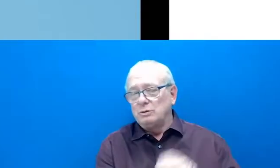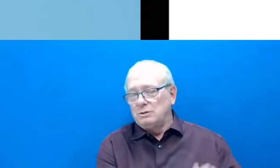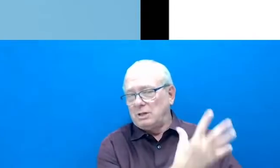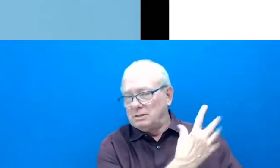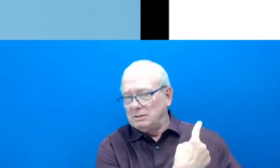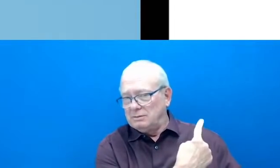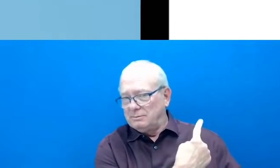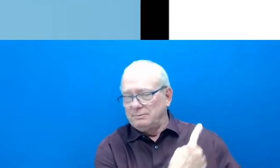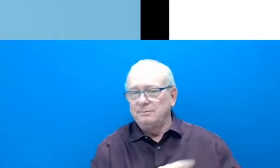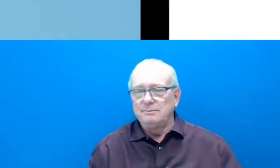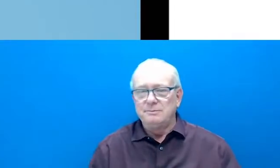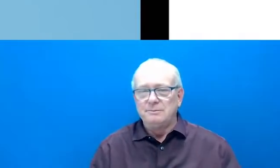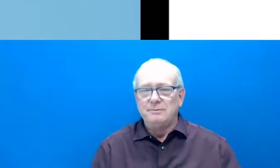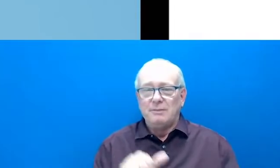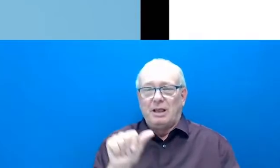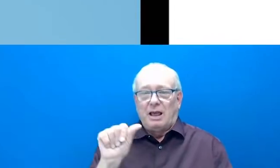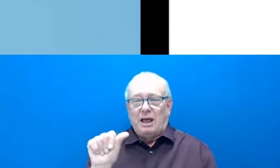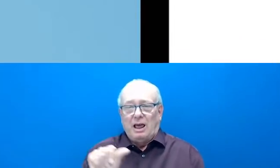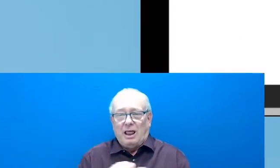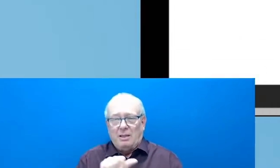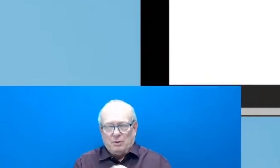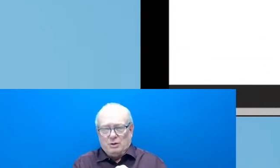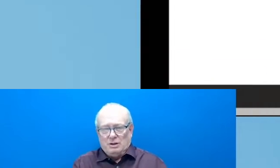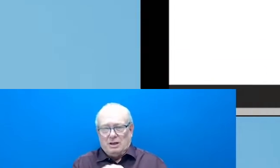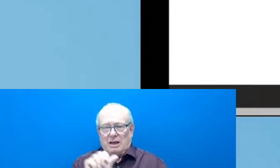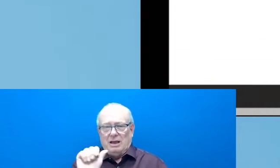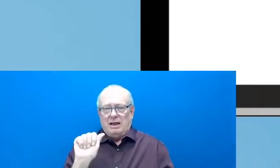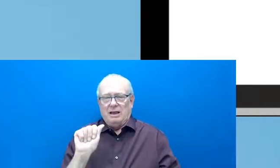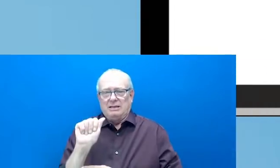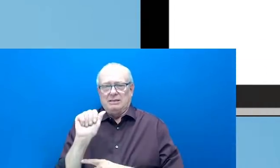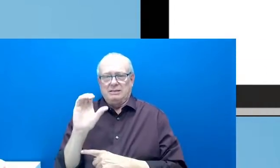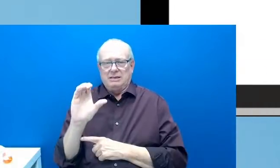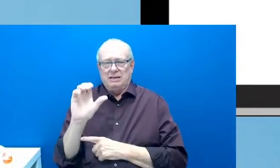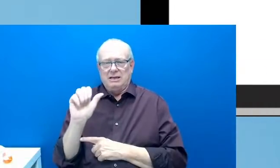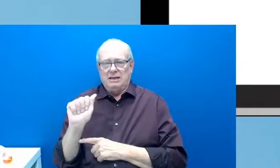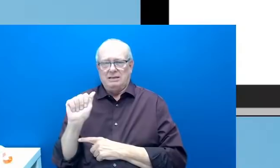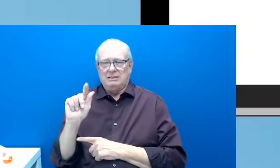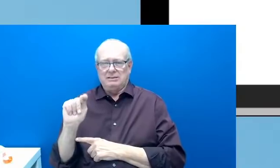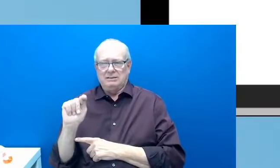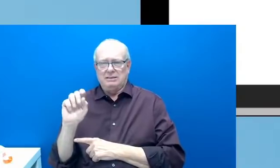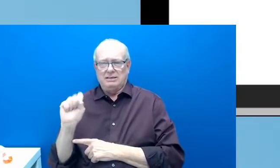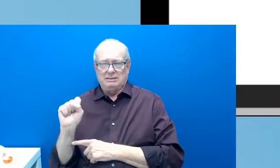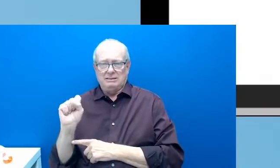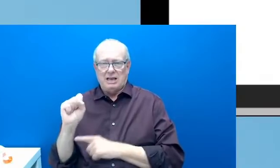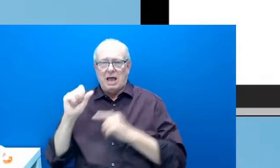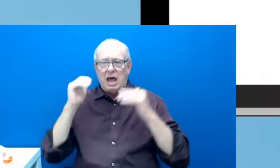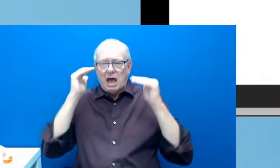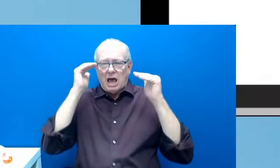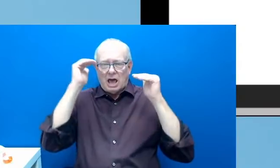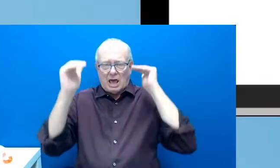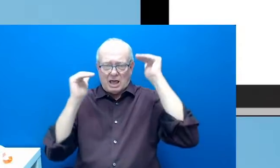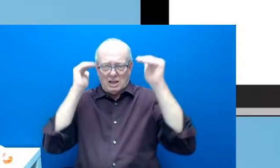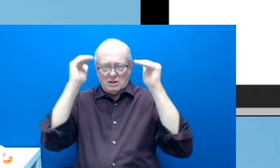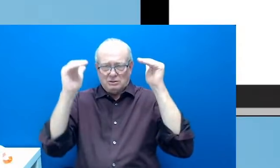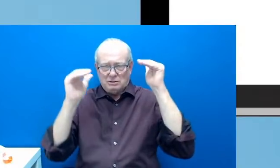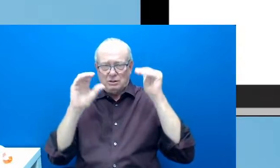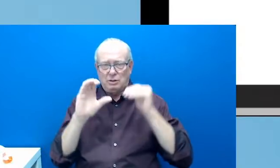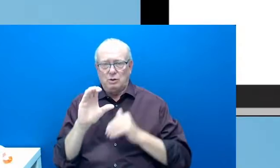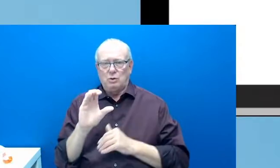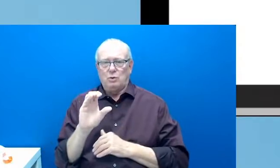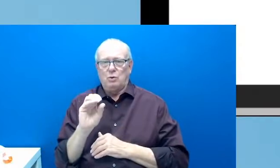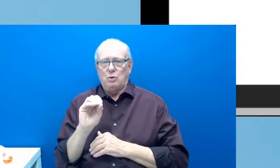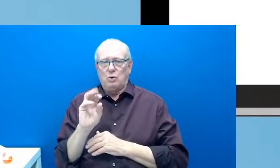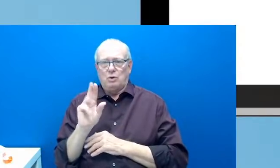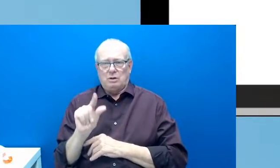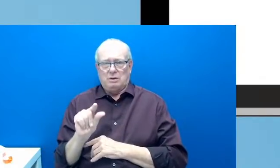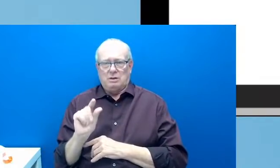So in Alberta, we have this thing called adult coding access targets for surgery that I'll talk about, and that really helps